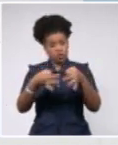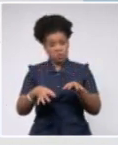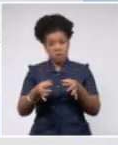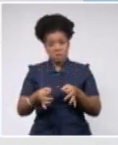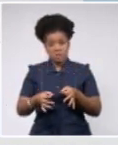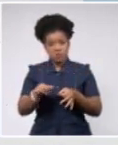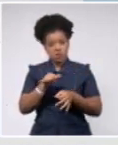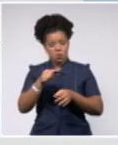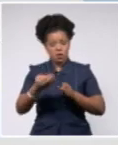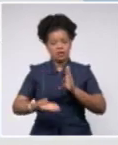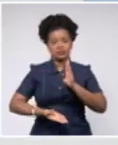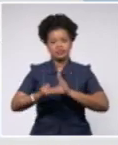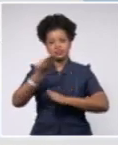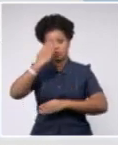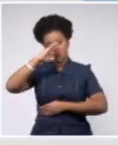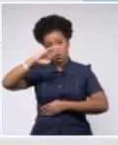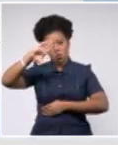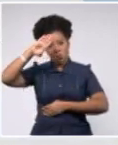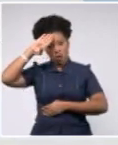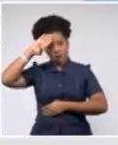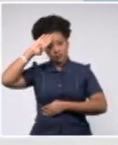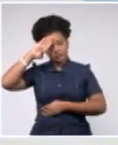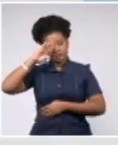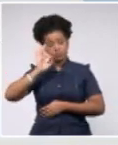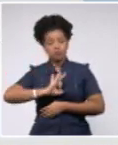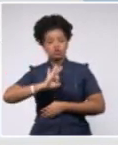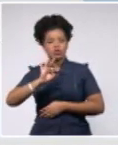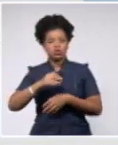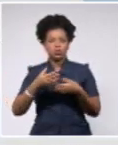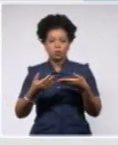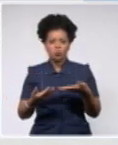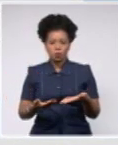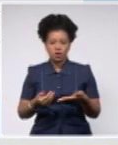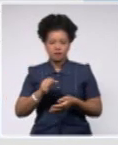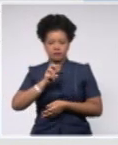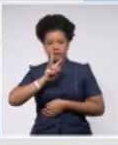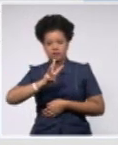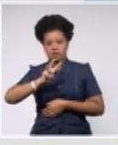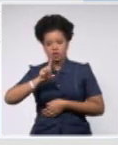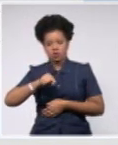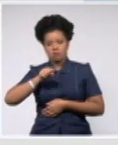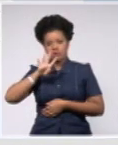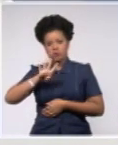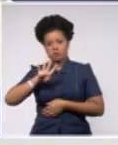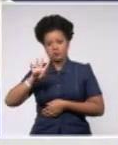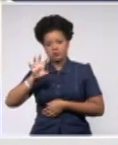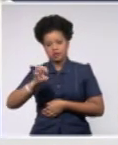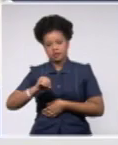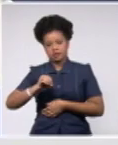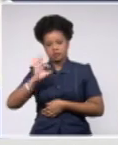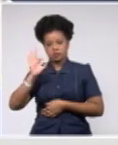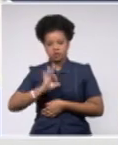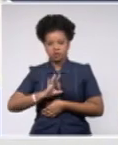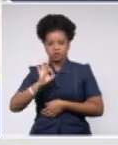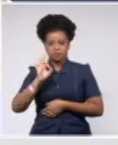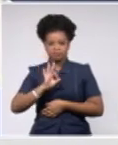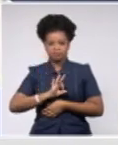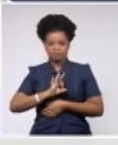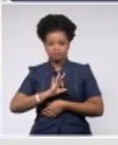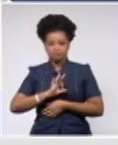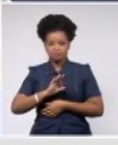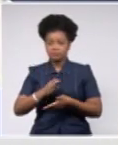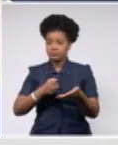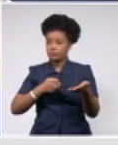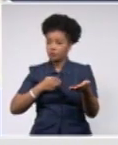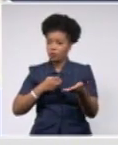531,148 and a mortality rate of 3.40%. The United States continues